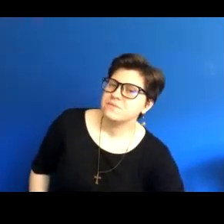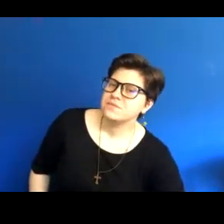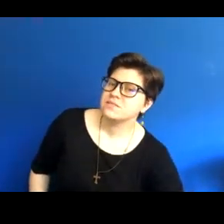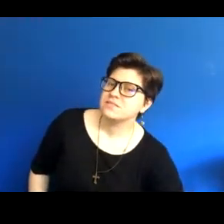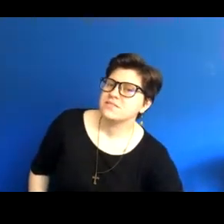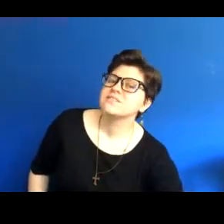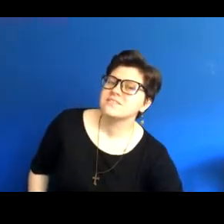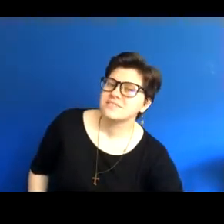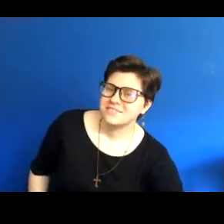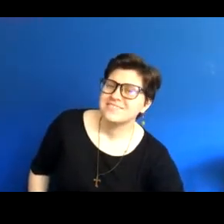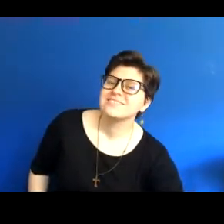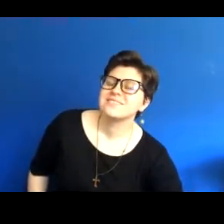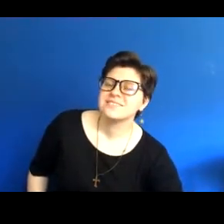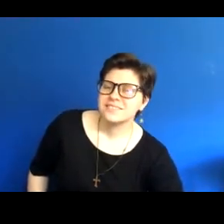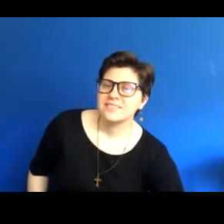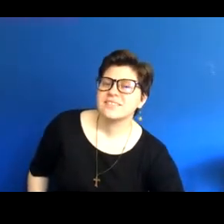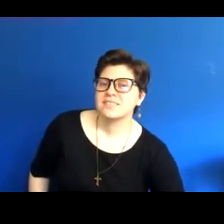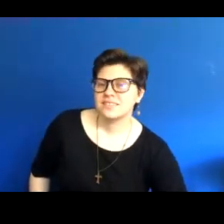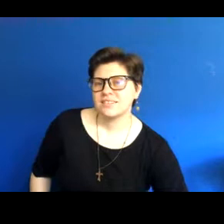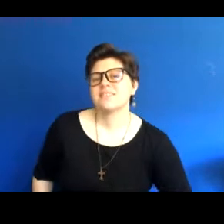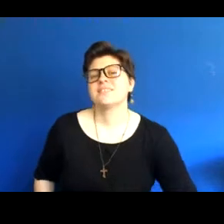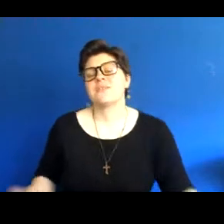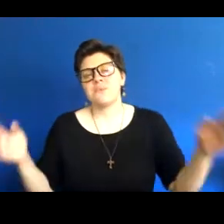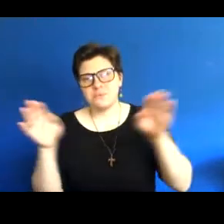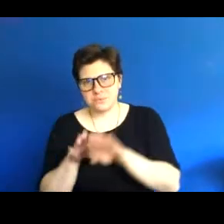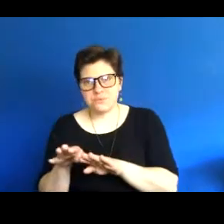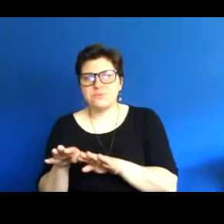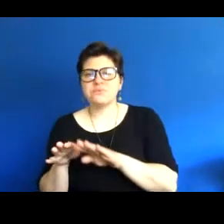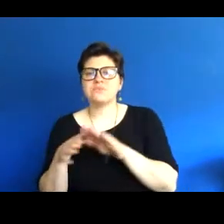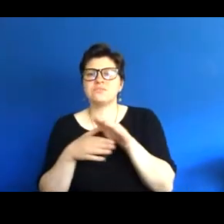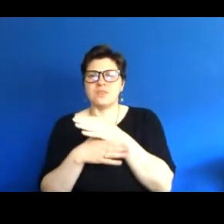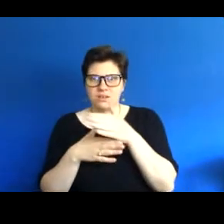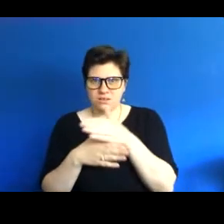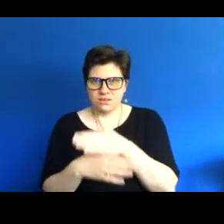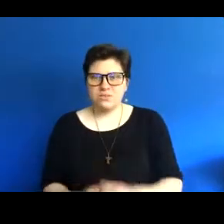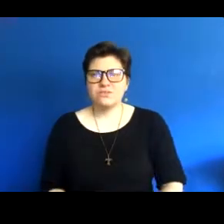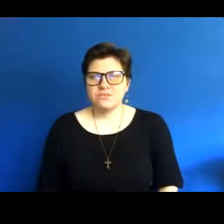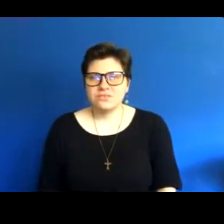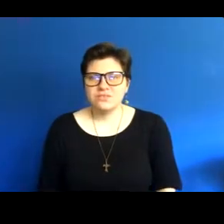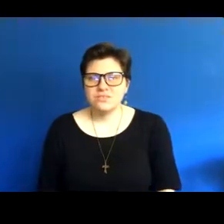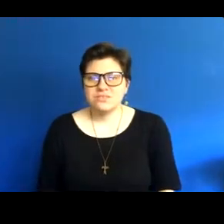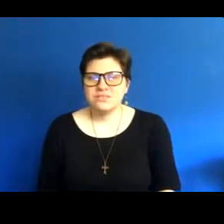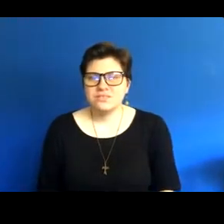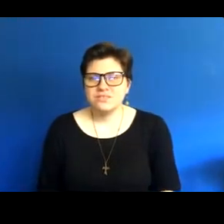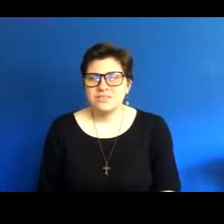Okay, great. All right, let's go ahead and close that poll and share the results.